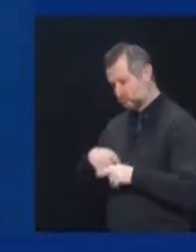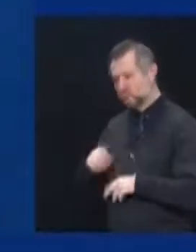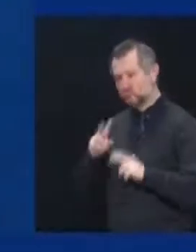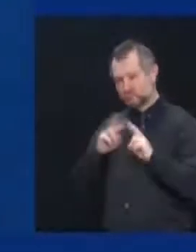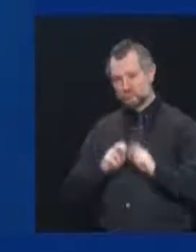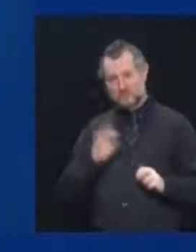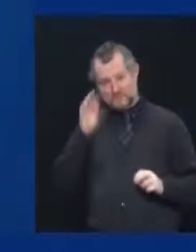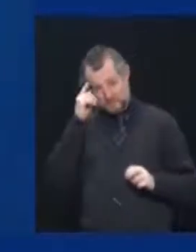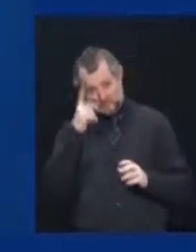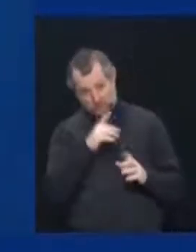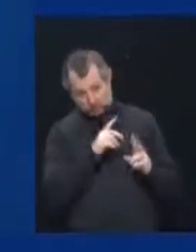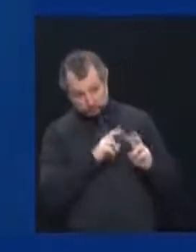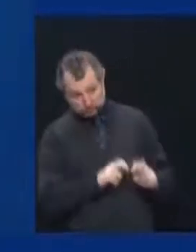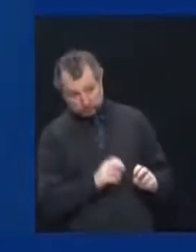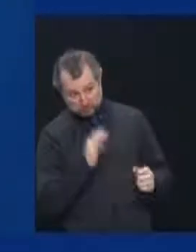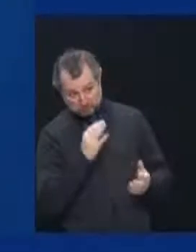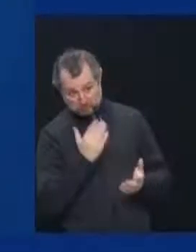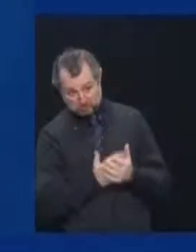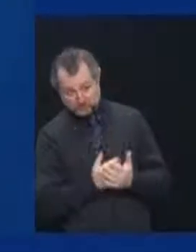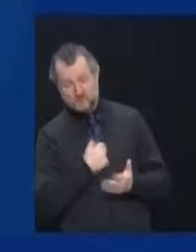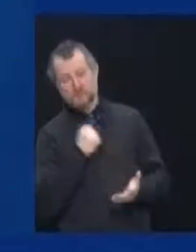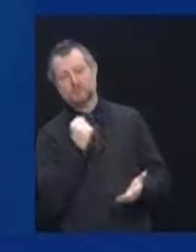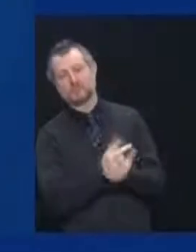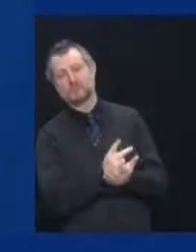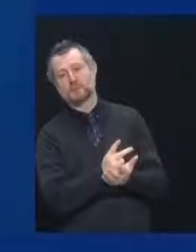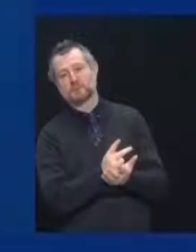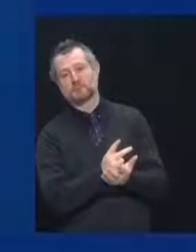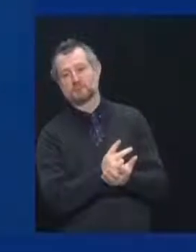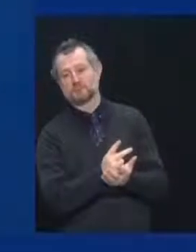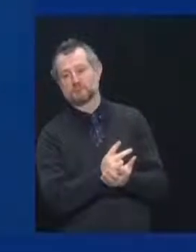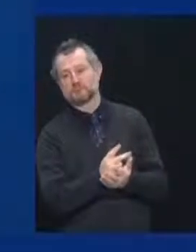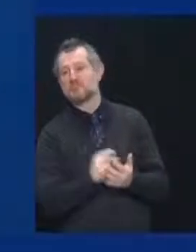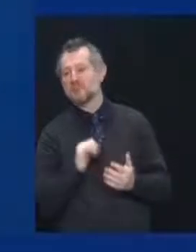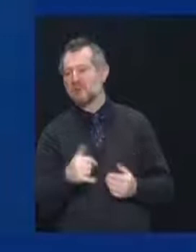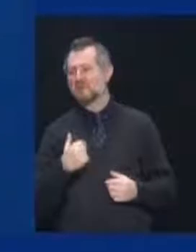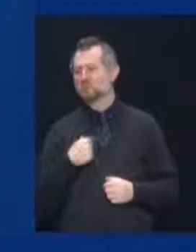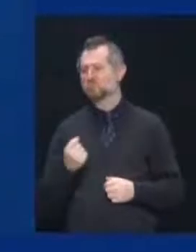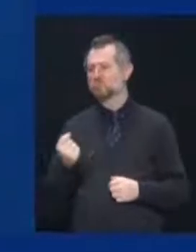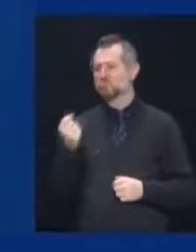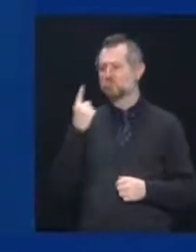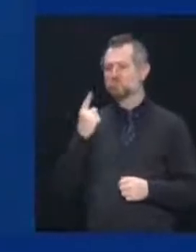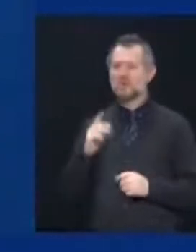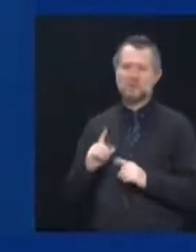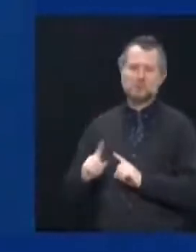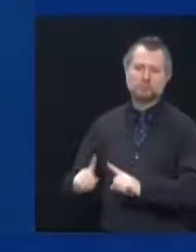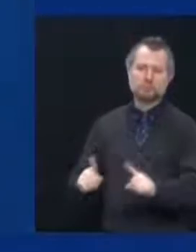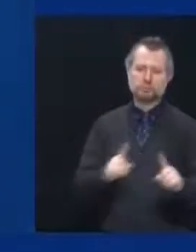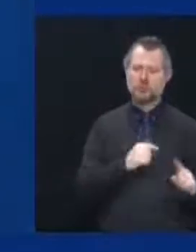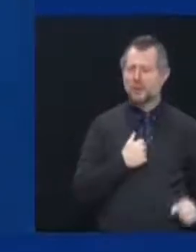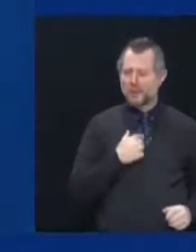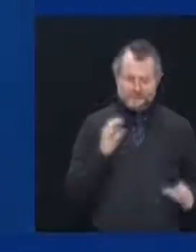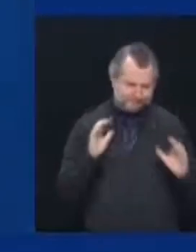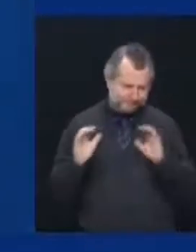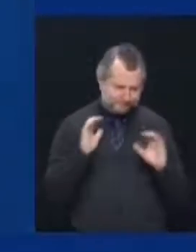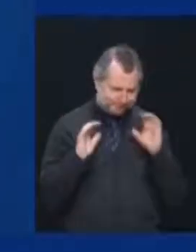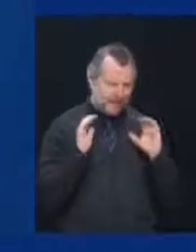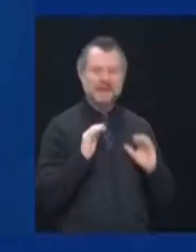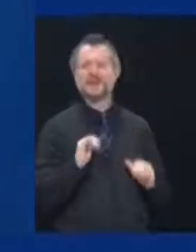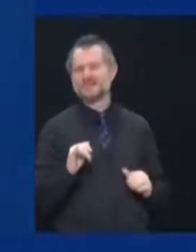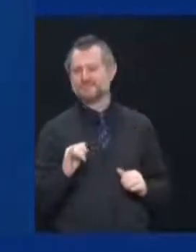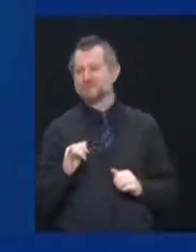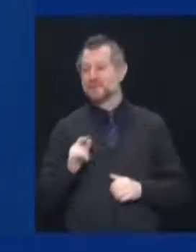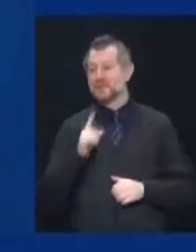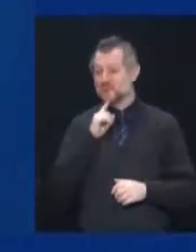did. But there's no doubt that anecdotally we see a difference. If you look at some of those facility